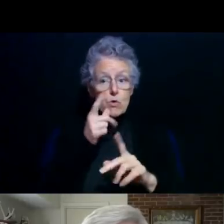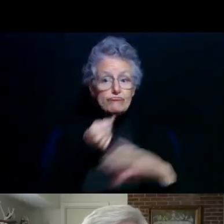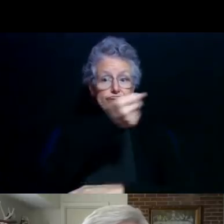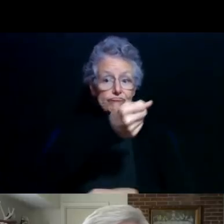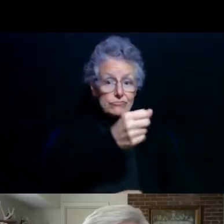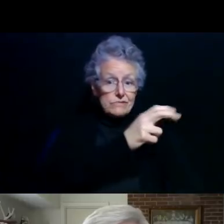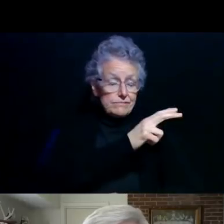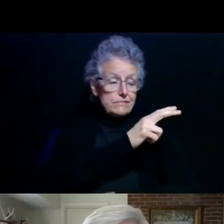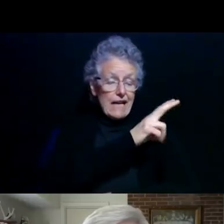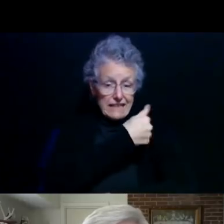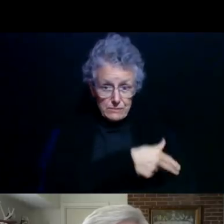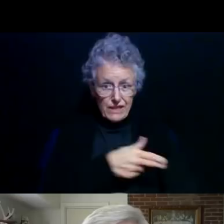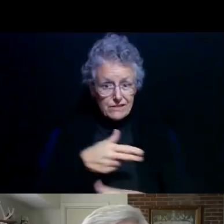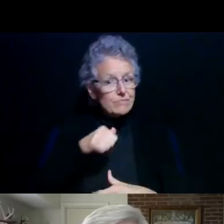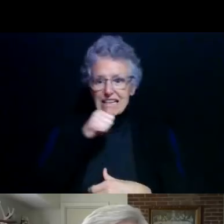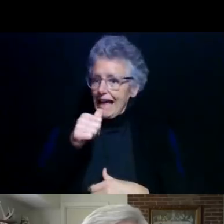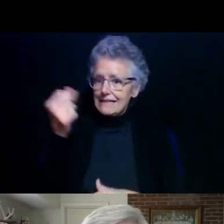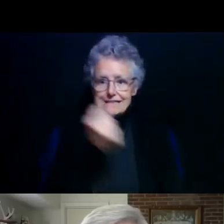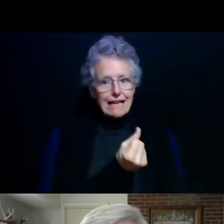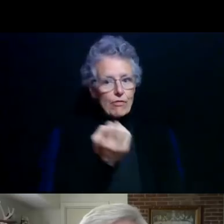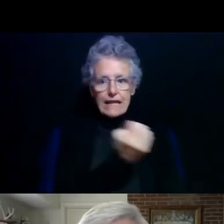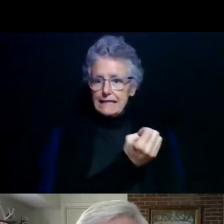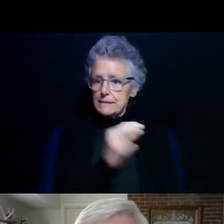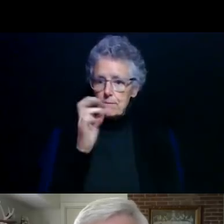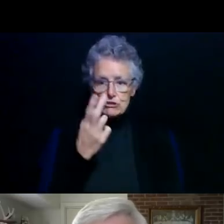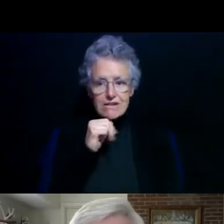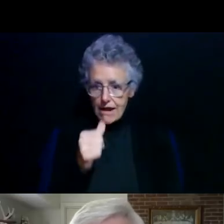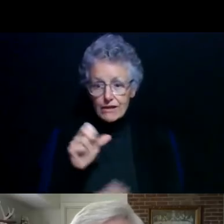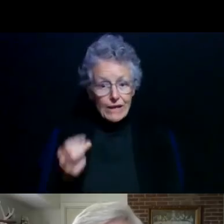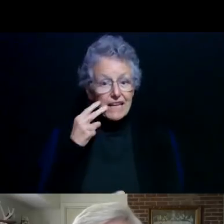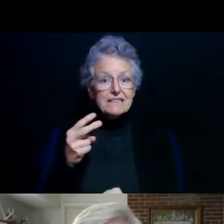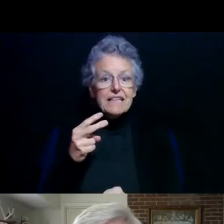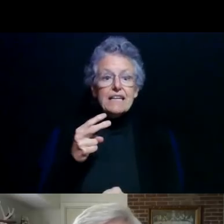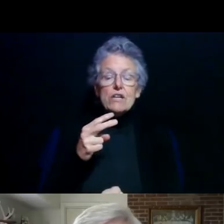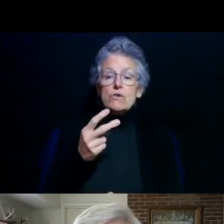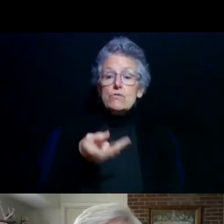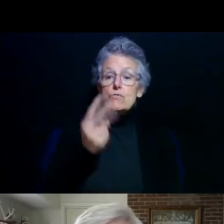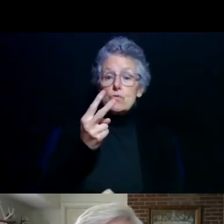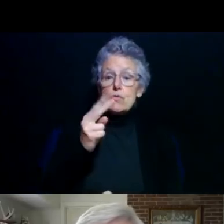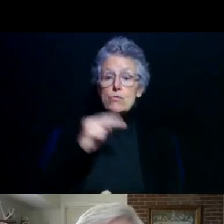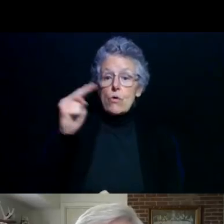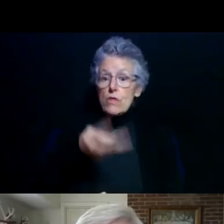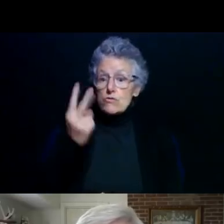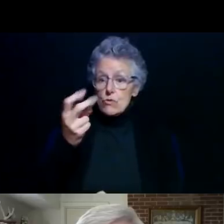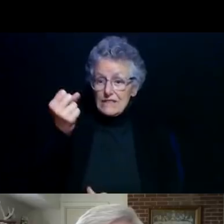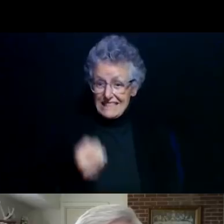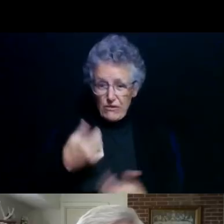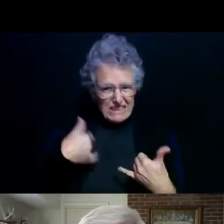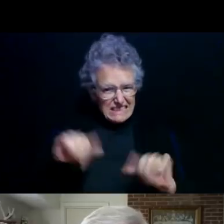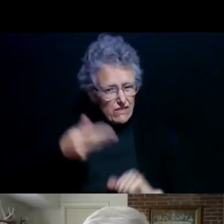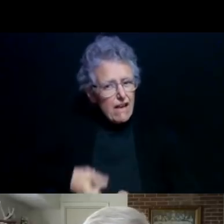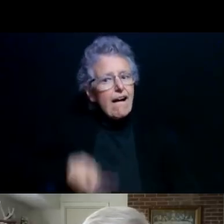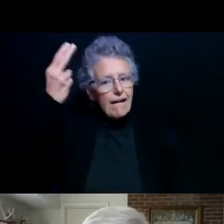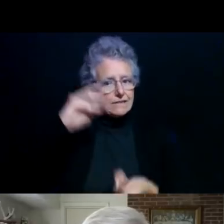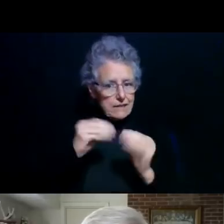outside southeastern Michigan. Though you can see region 2 North and 2 South has still the highest